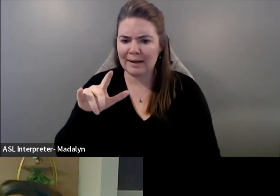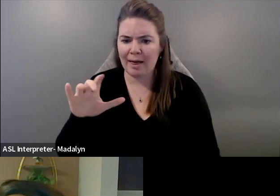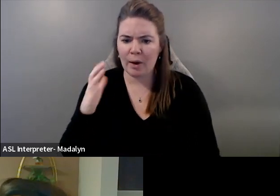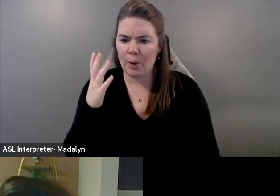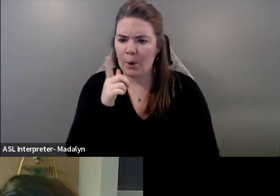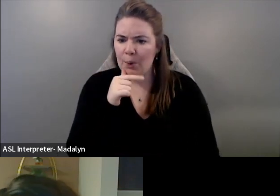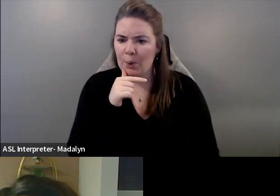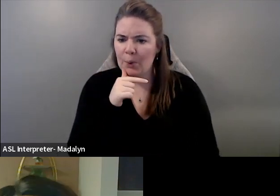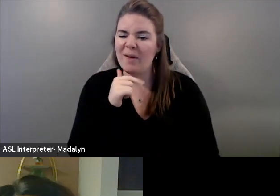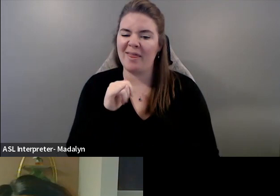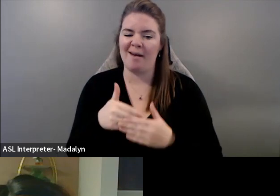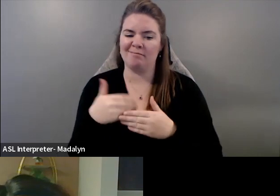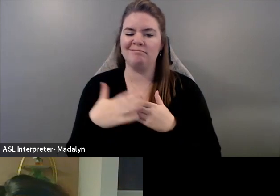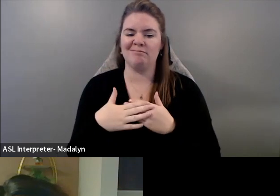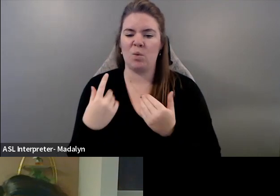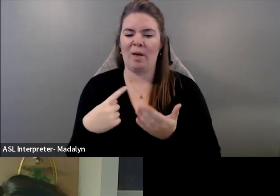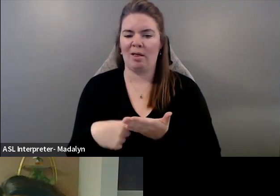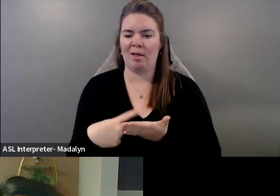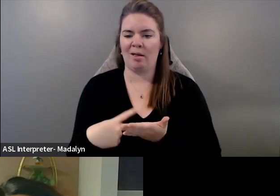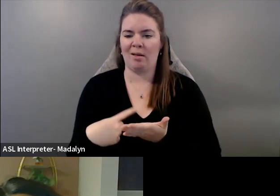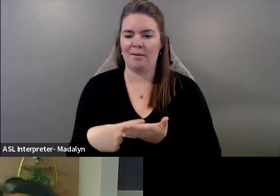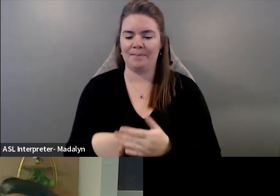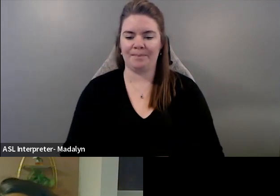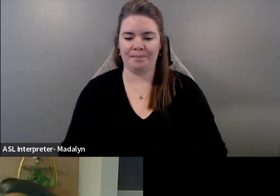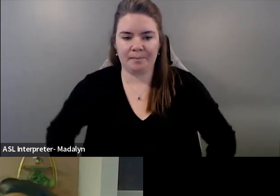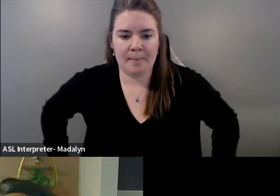we're gonna kind of look at.